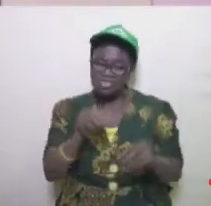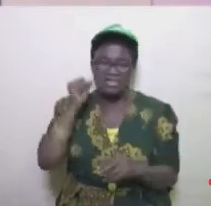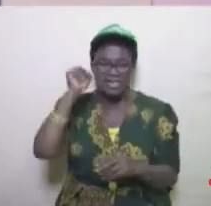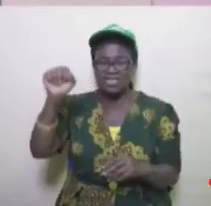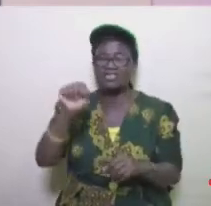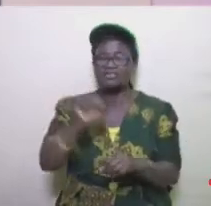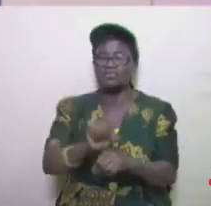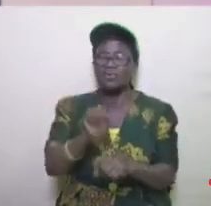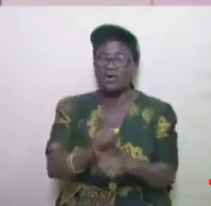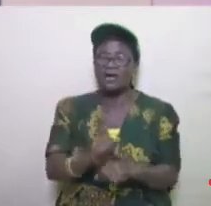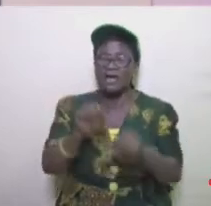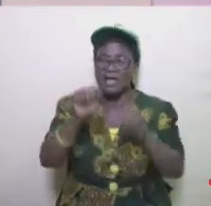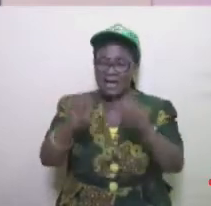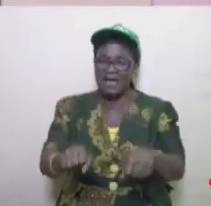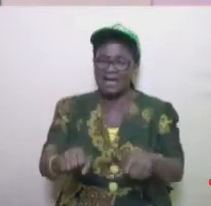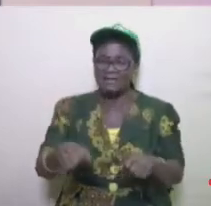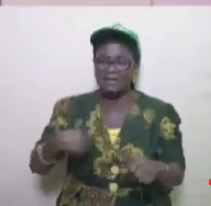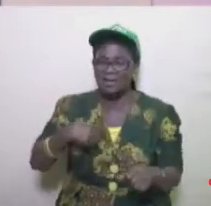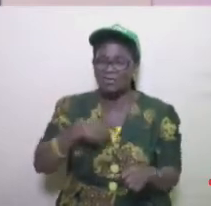can we entrust you